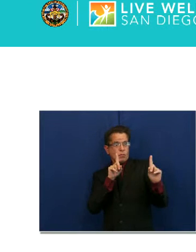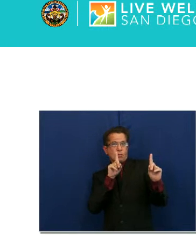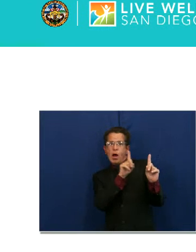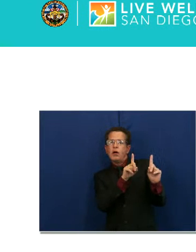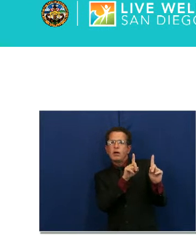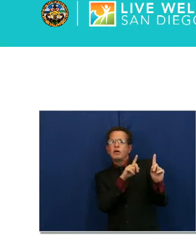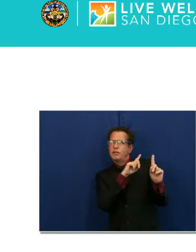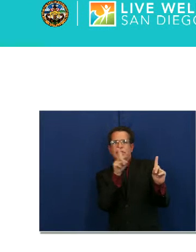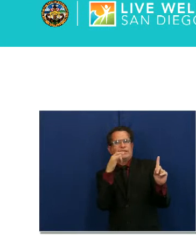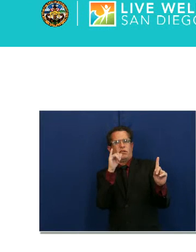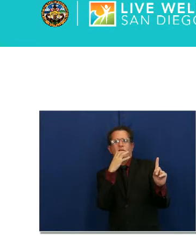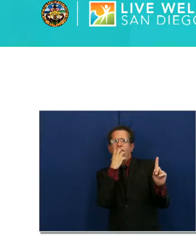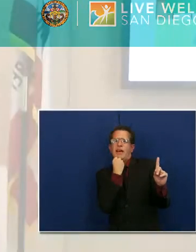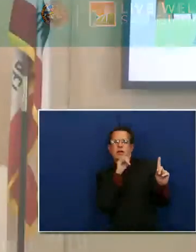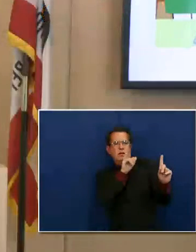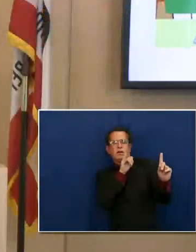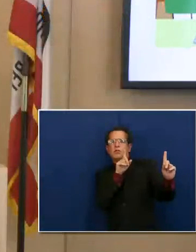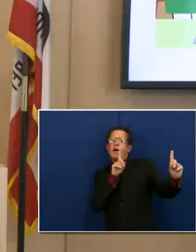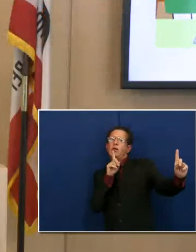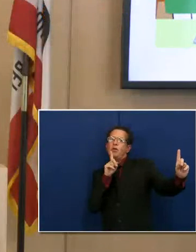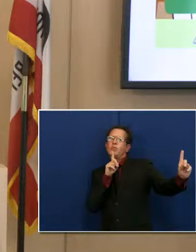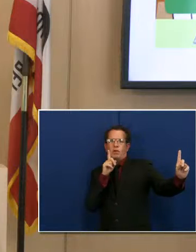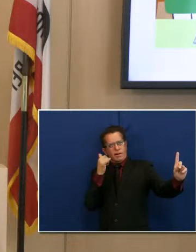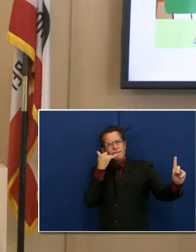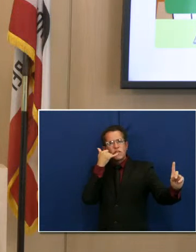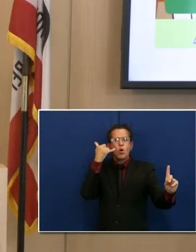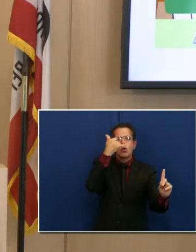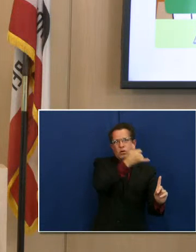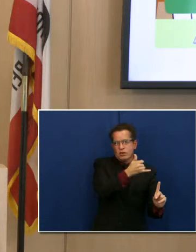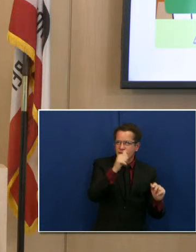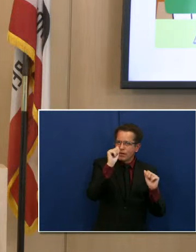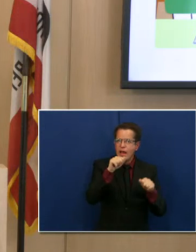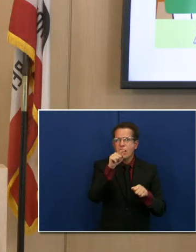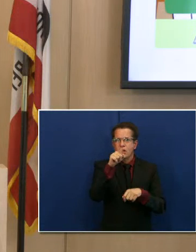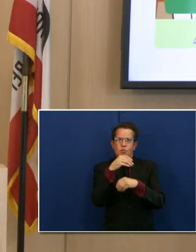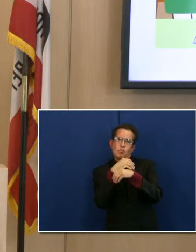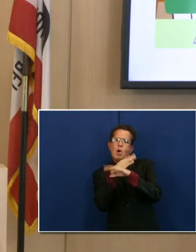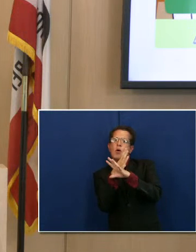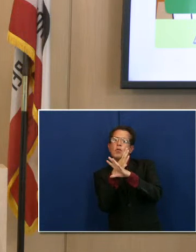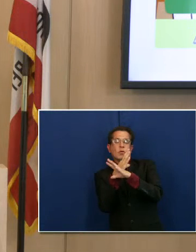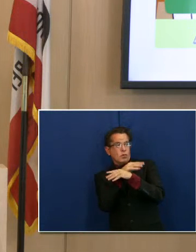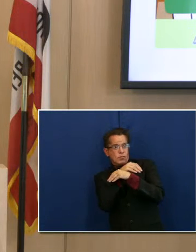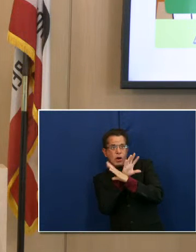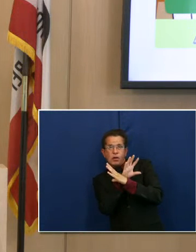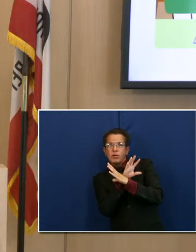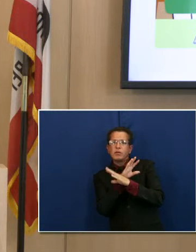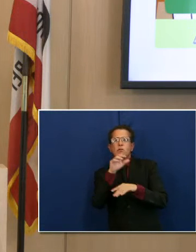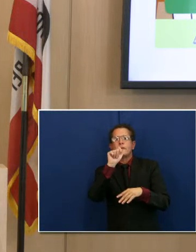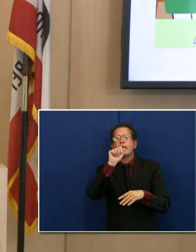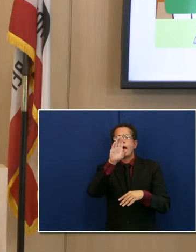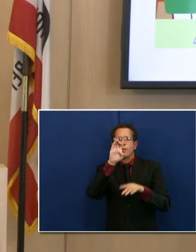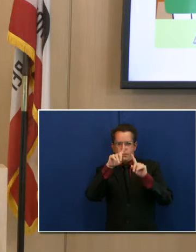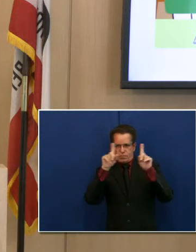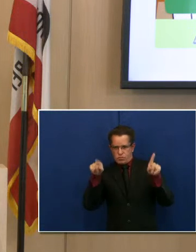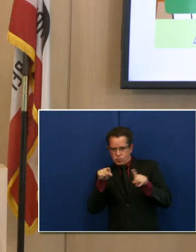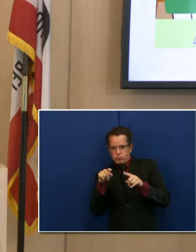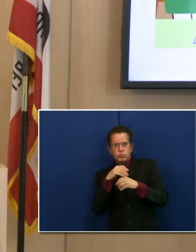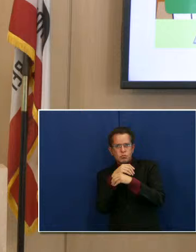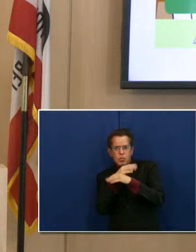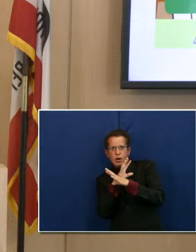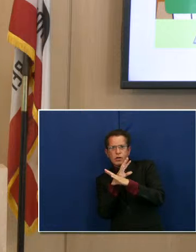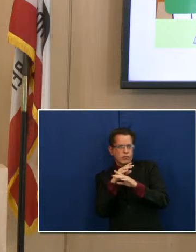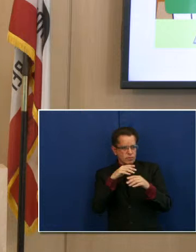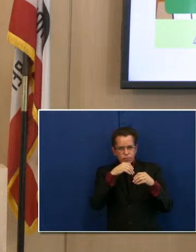physically interact with them. Pick up the phone, your tablet, or your favorite electronic device and wish